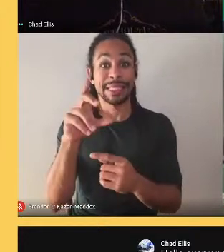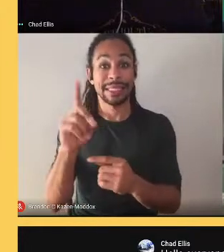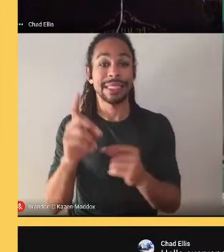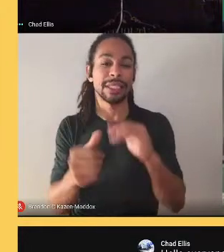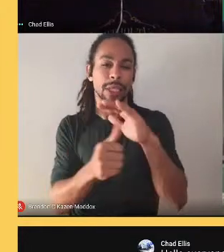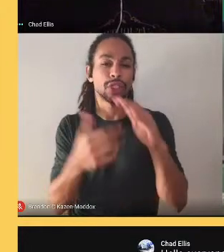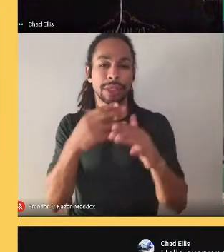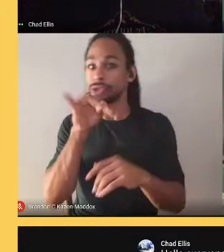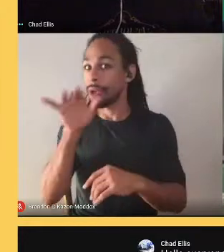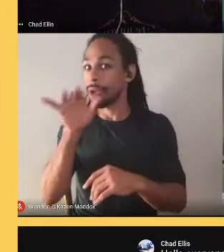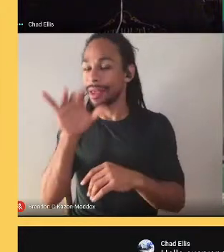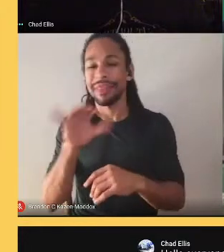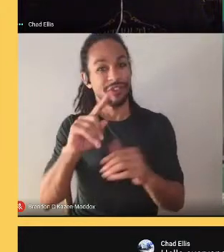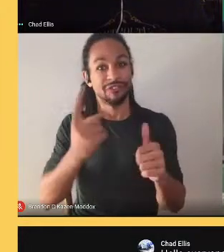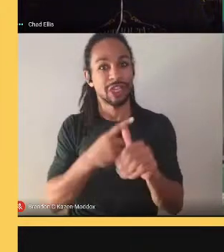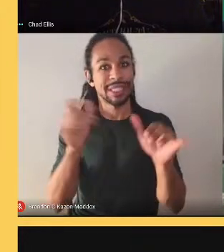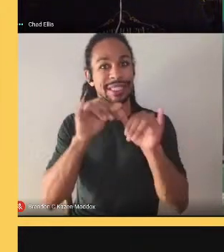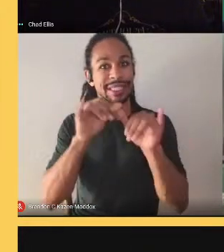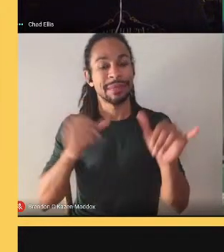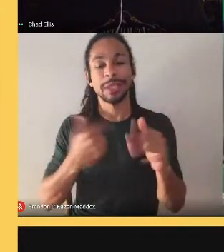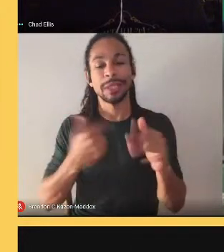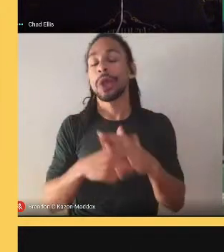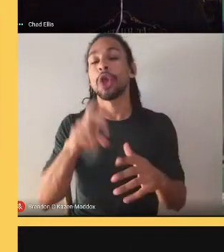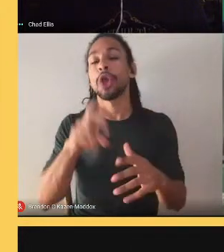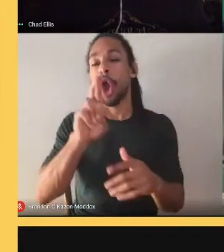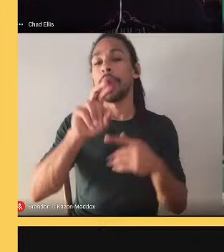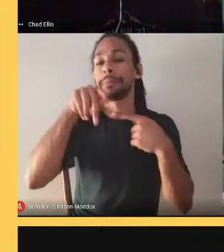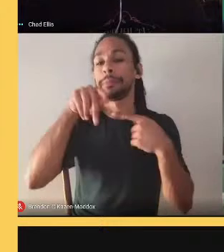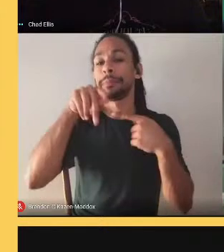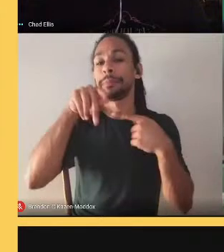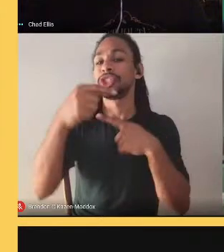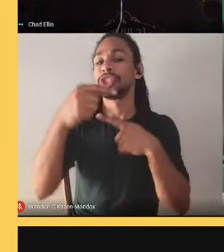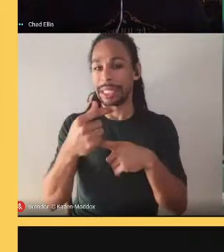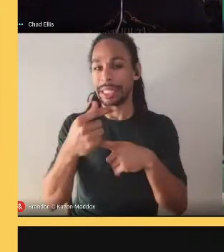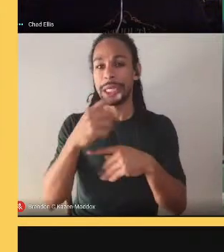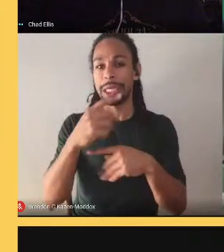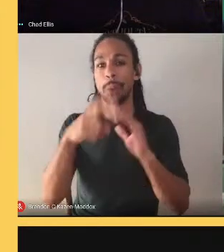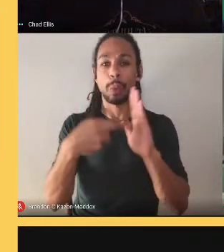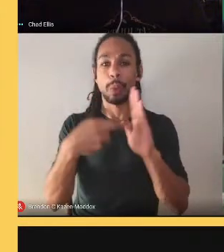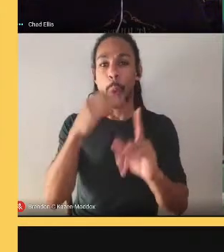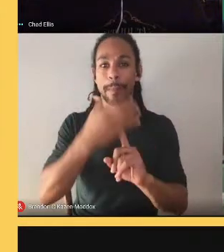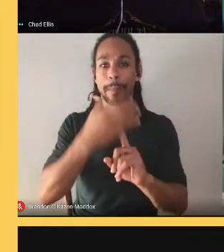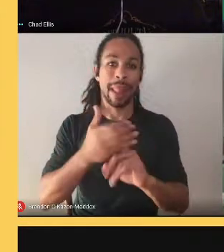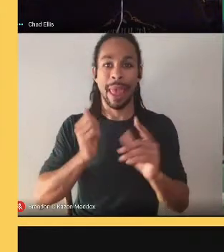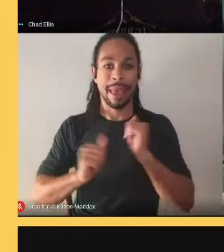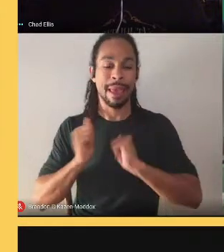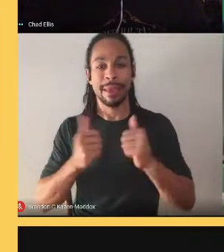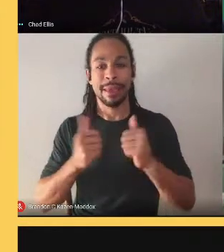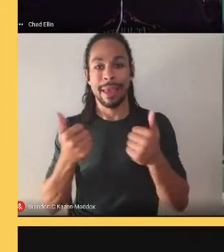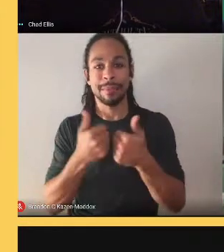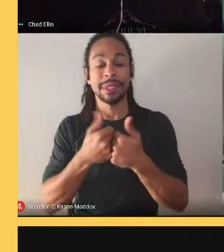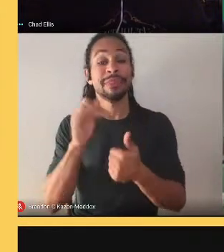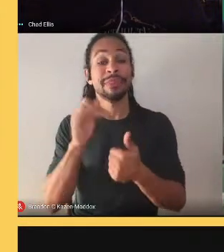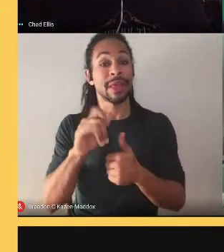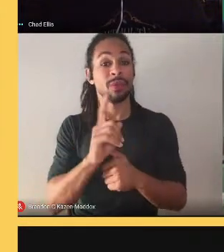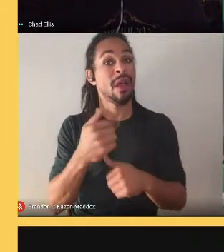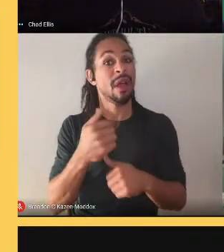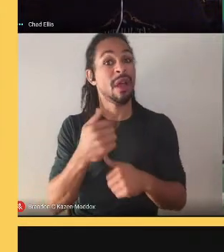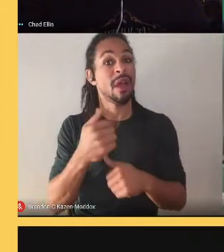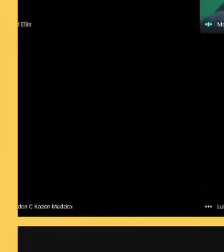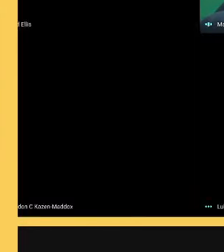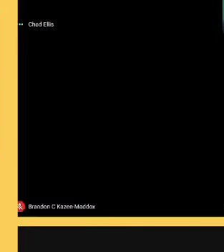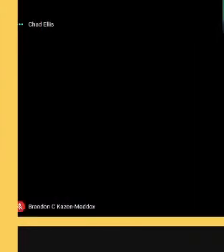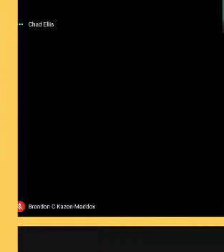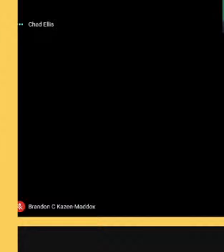I started playing roleplay games in. It was where I started writing the initial things for Sir